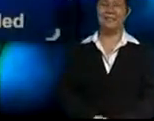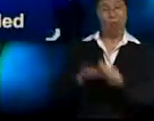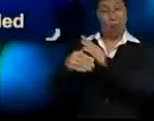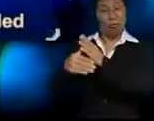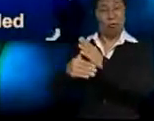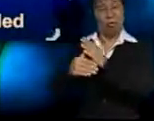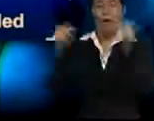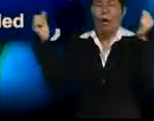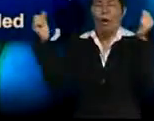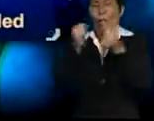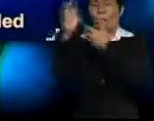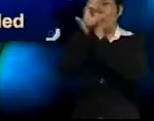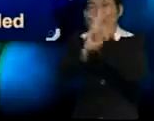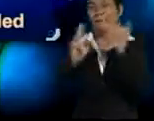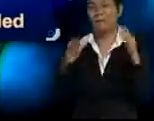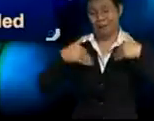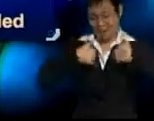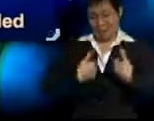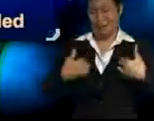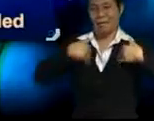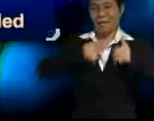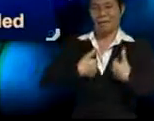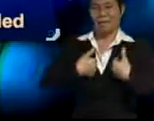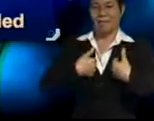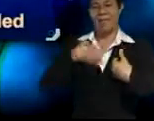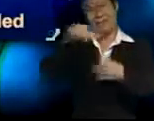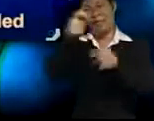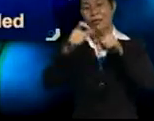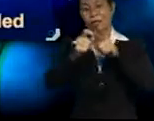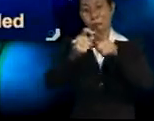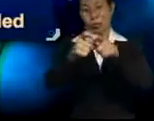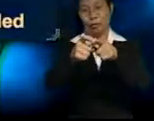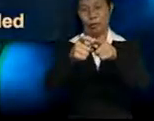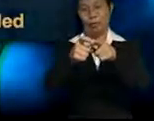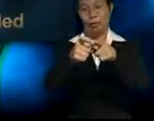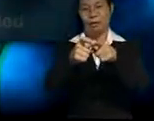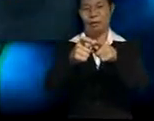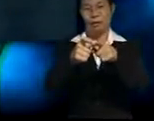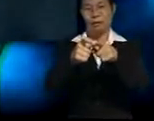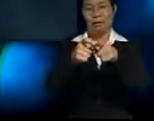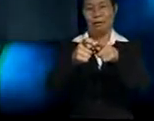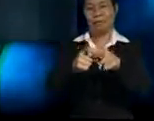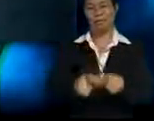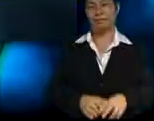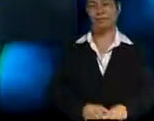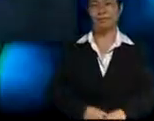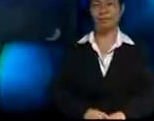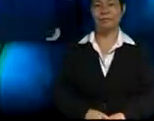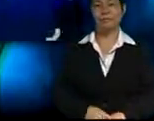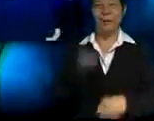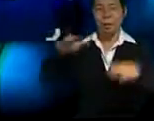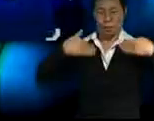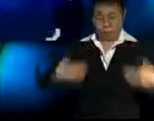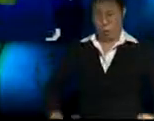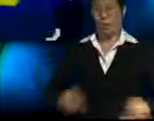Fish are cold-blooded animal. In another term, poikilothermic. Their